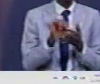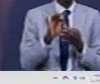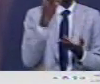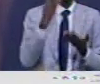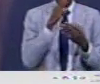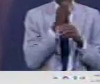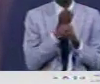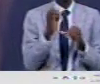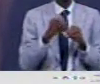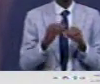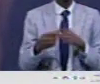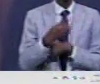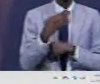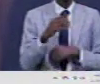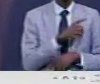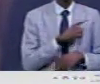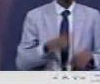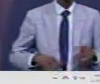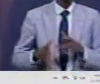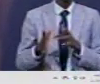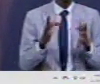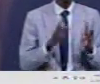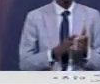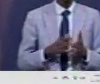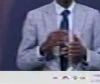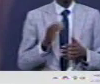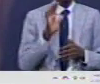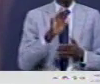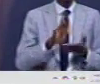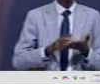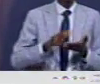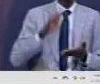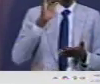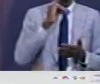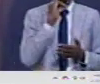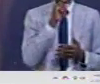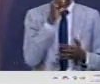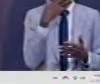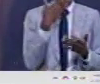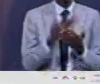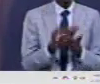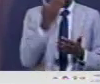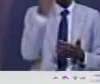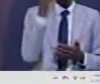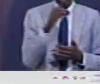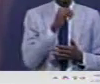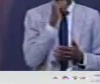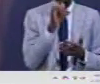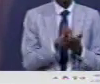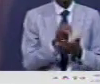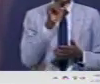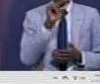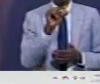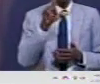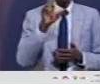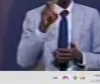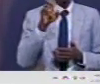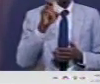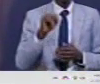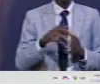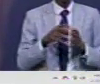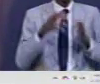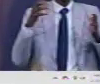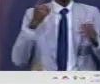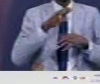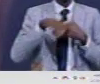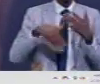Know ye not that a little leaven leaveneth the whole lump? Purge out therefore the old leaven, that ye